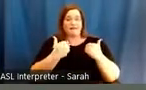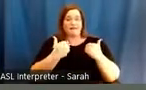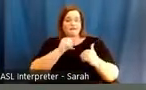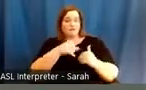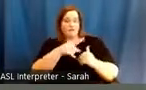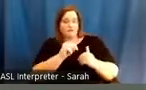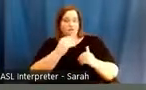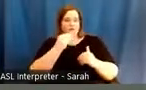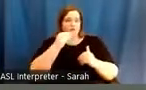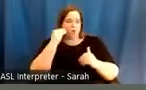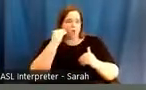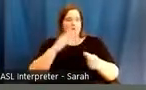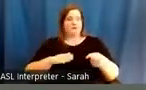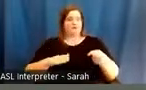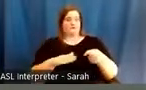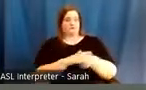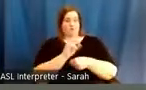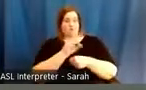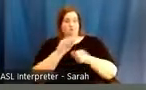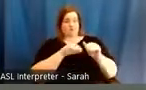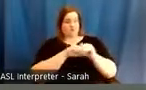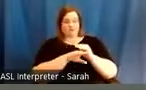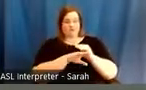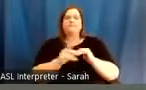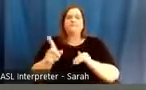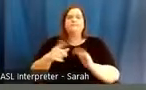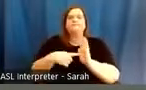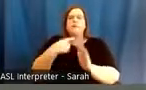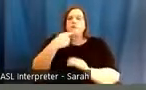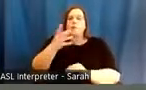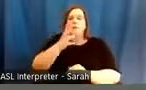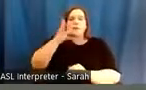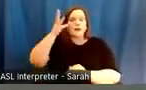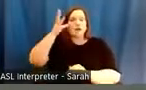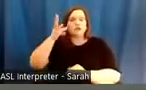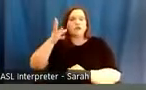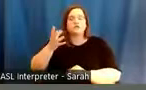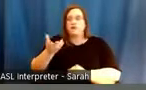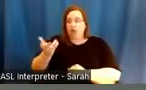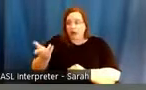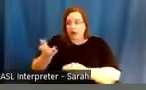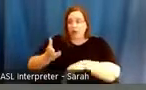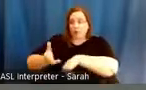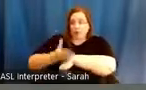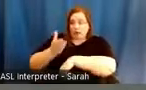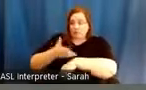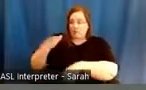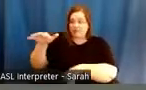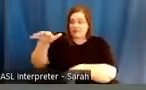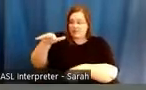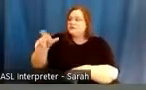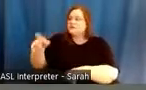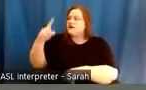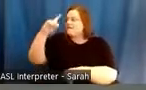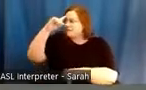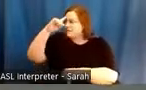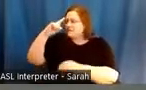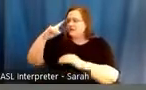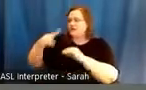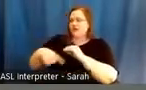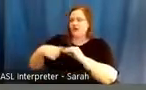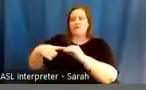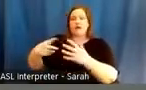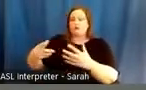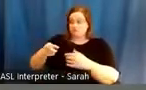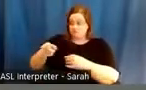way, we've got to be. I told my parents, you know, okay, you're remodeling this place. Think about, you know, are